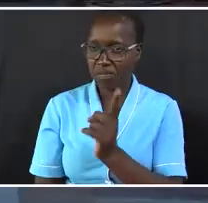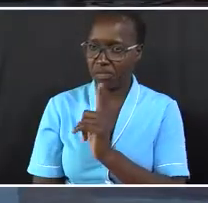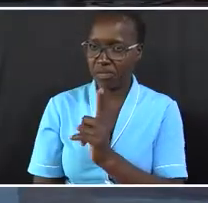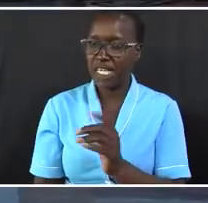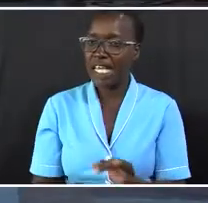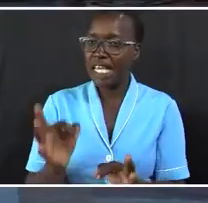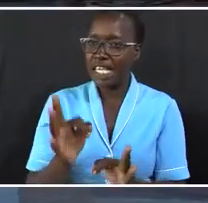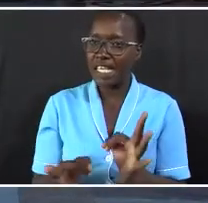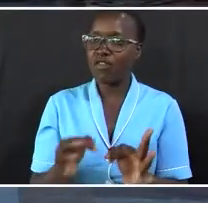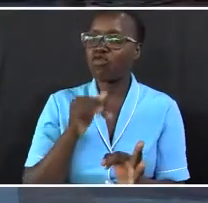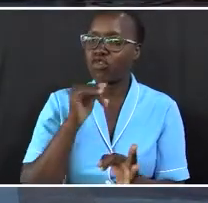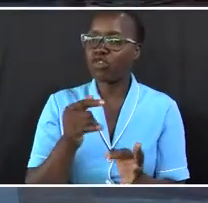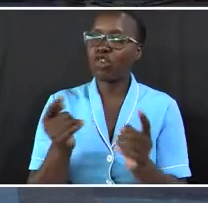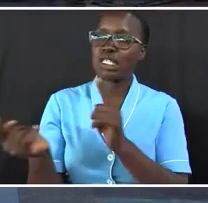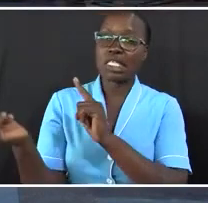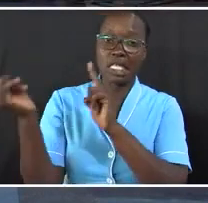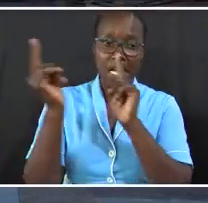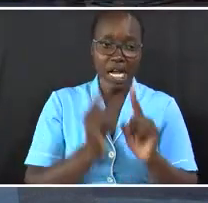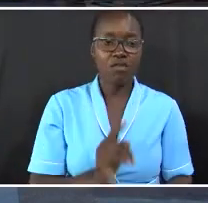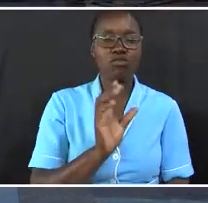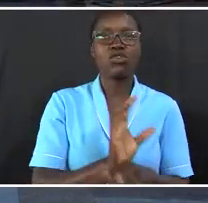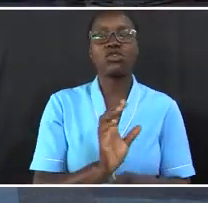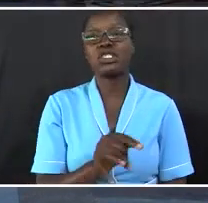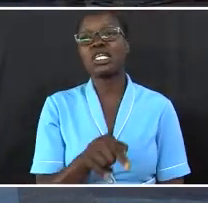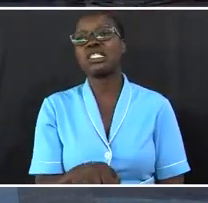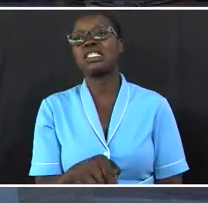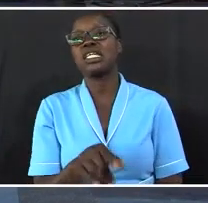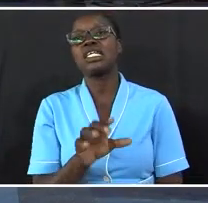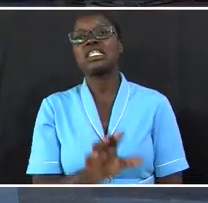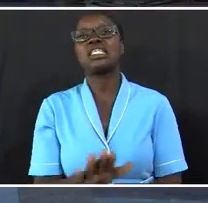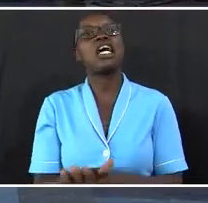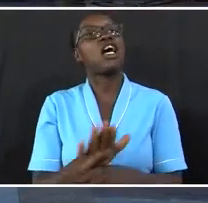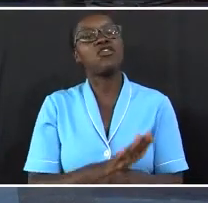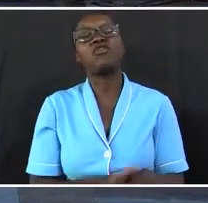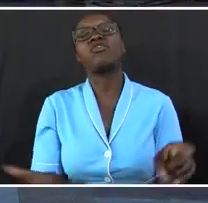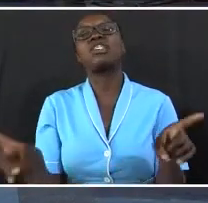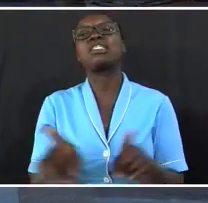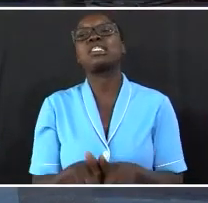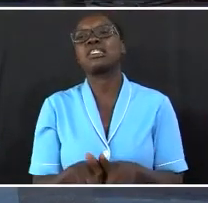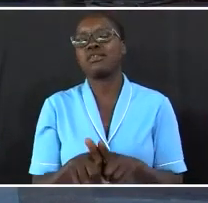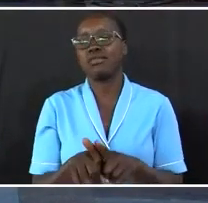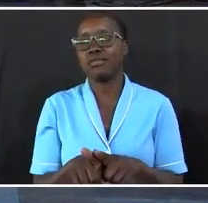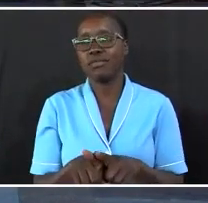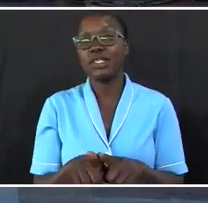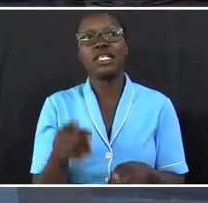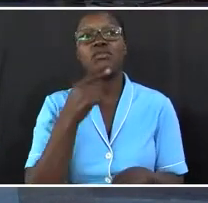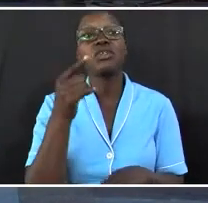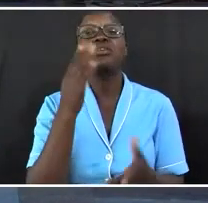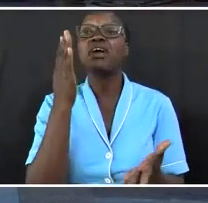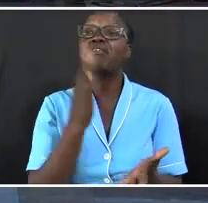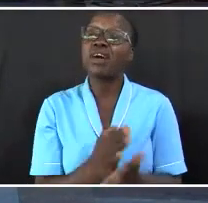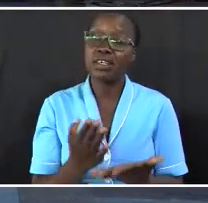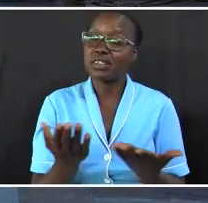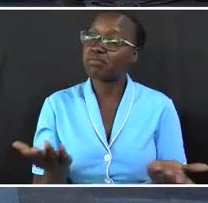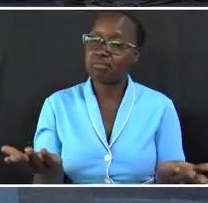Even if we don't come to church, this church will be full. And I'm telling you a